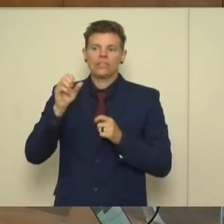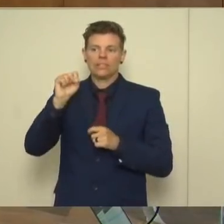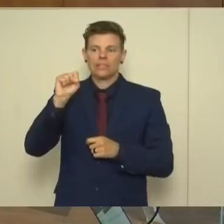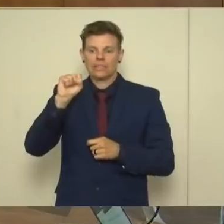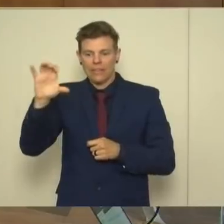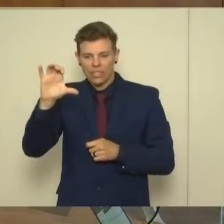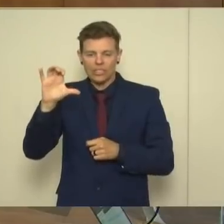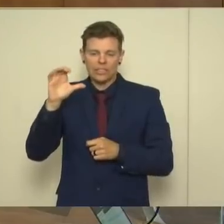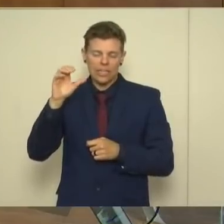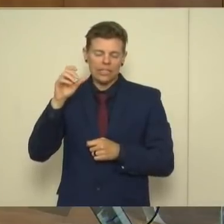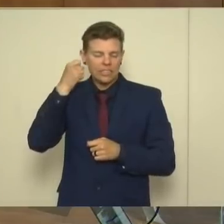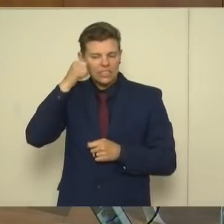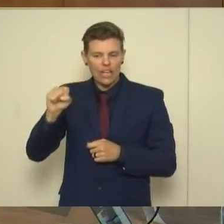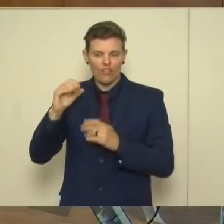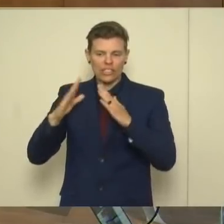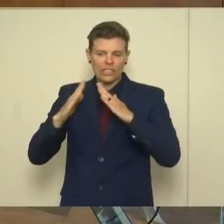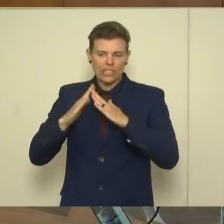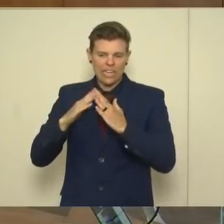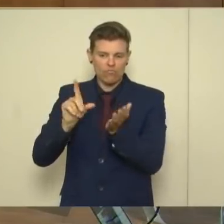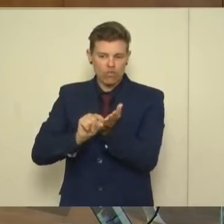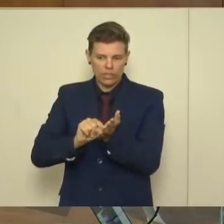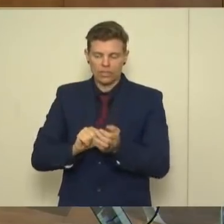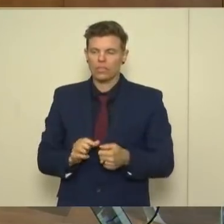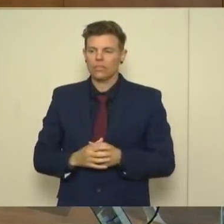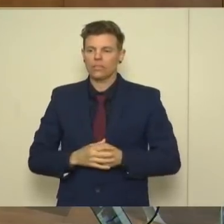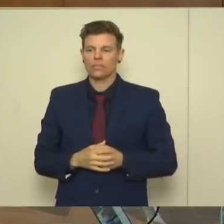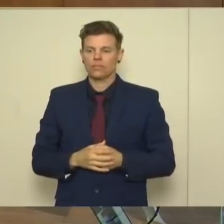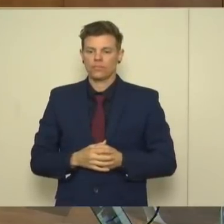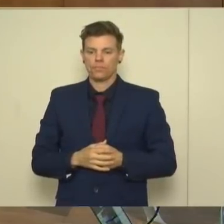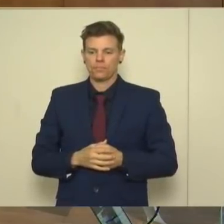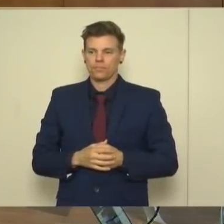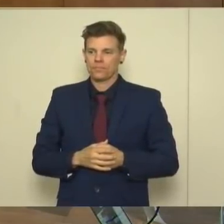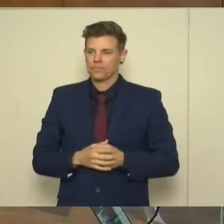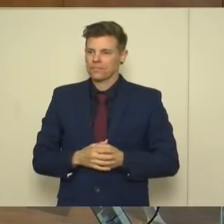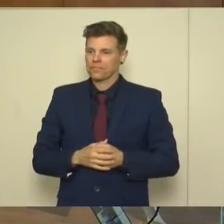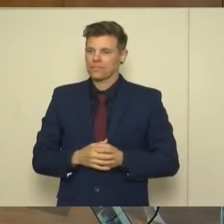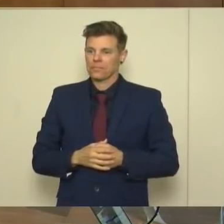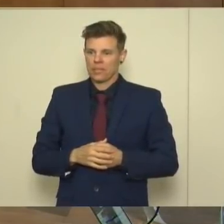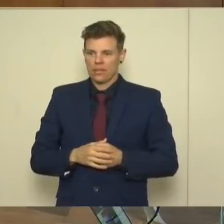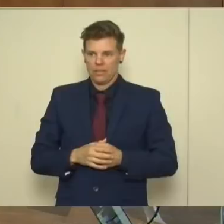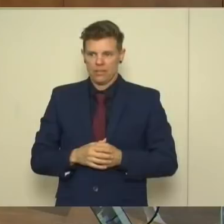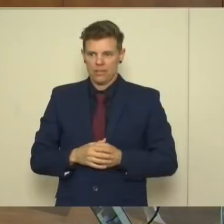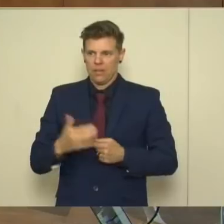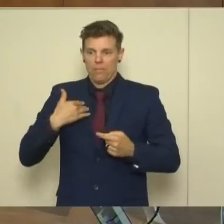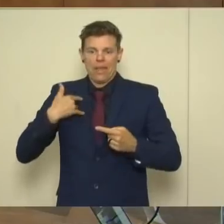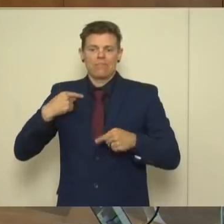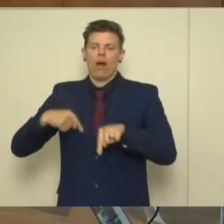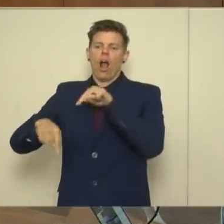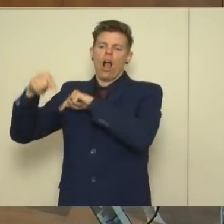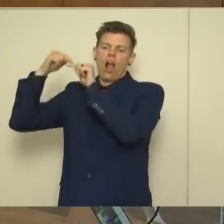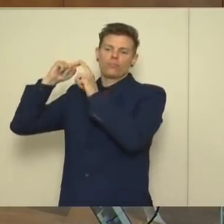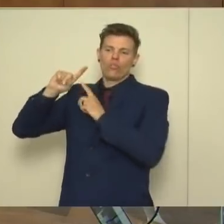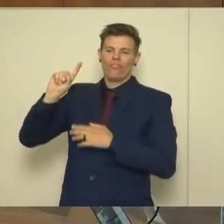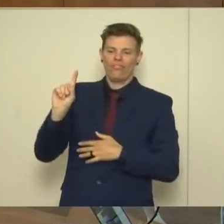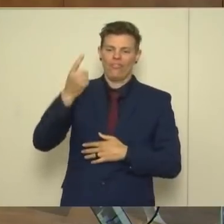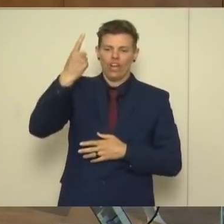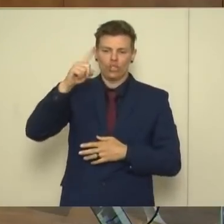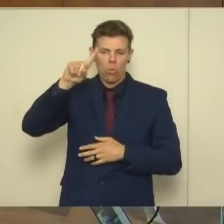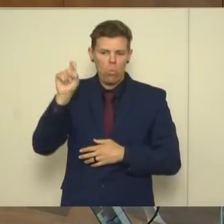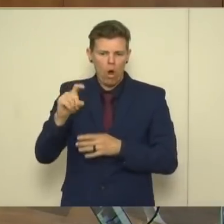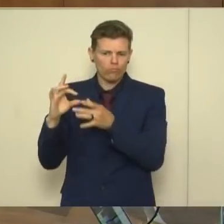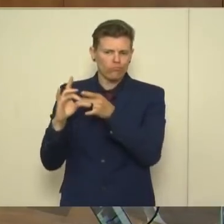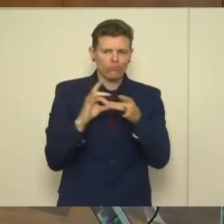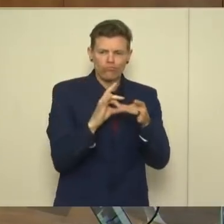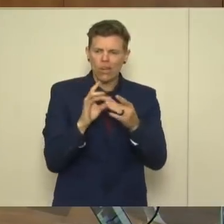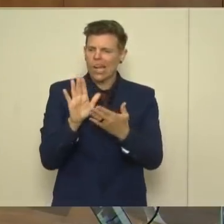Governor and cabinet members. I kind of want to go back to that first question about higher education. Obviously, in Silver